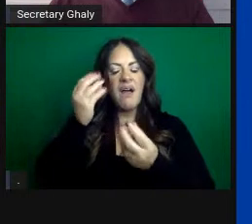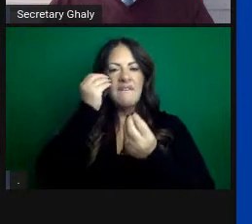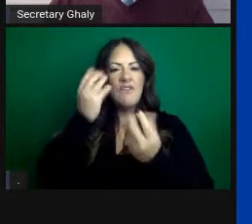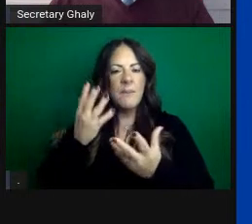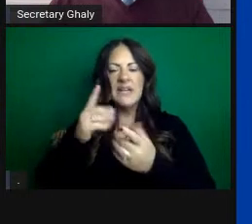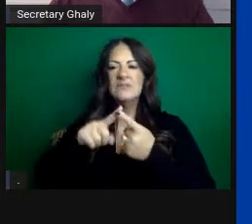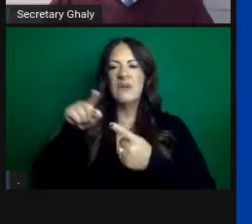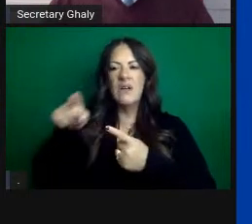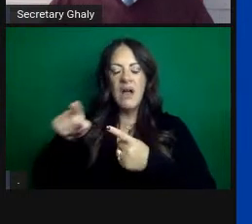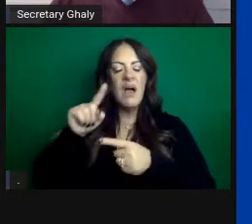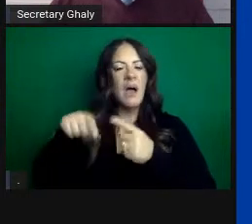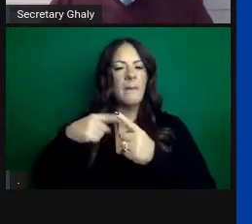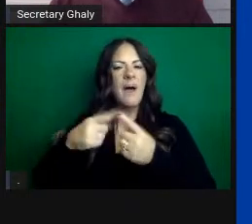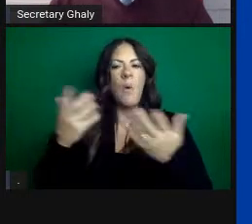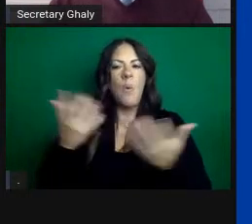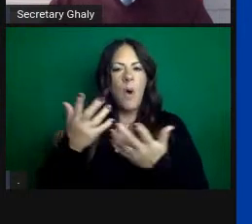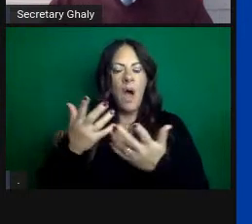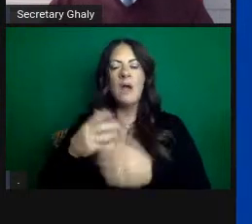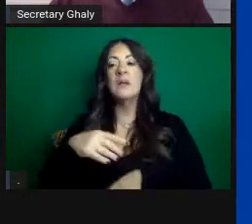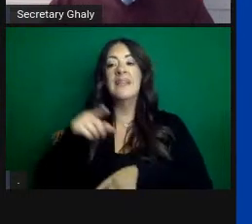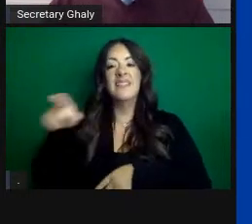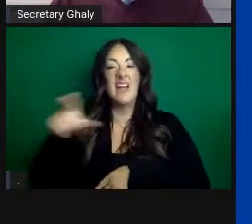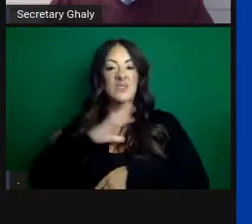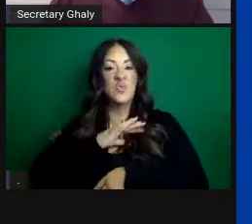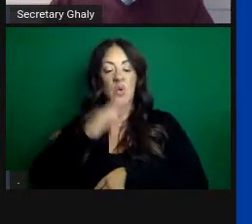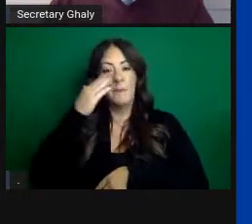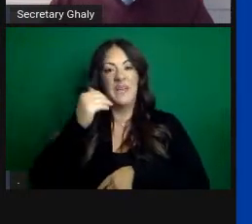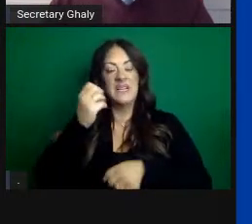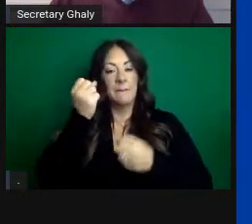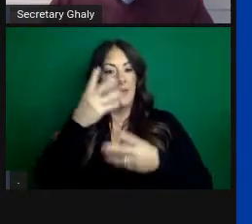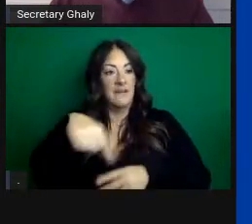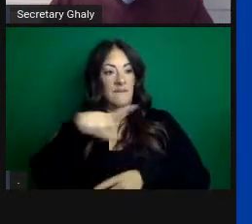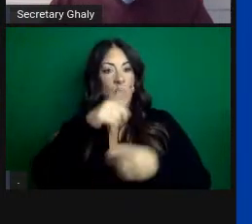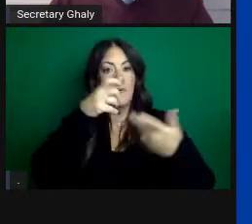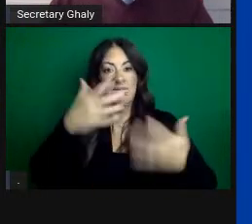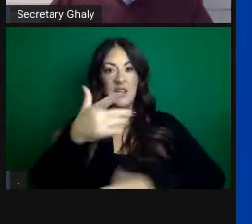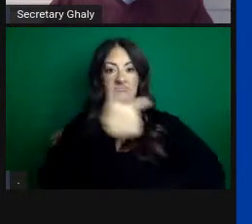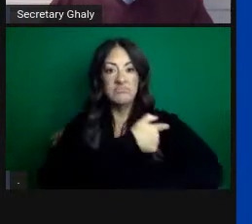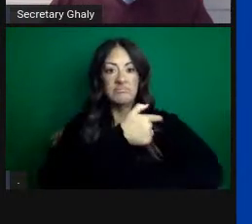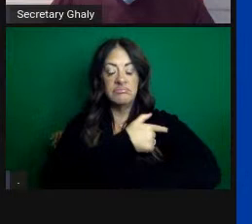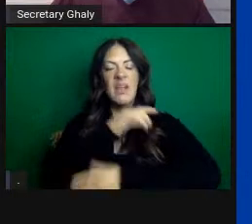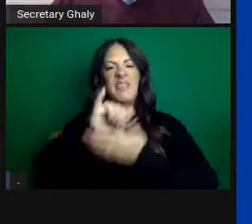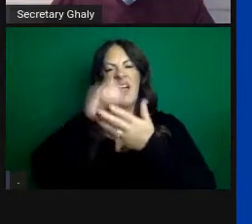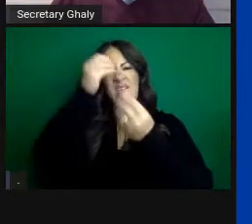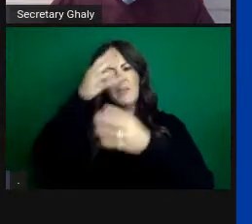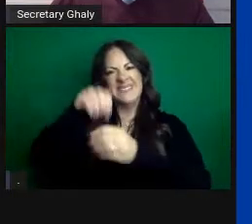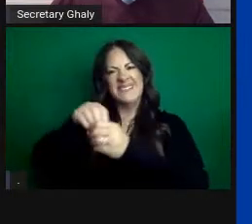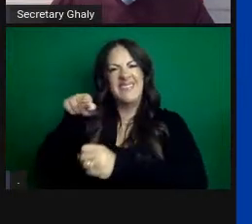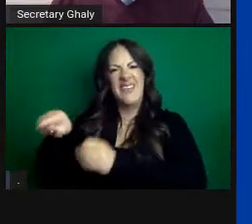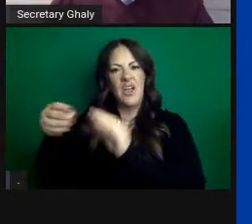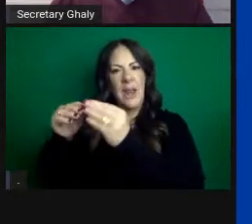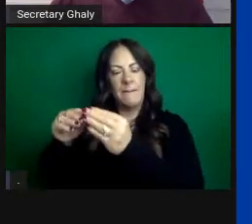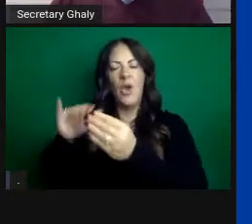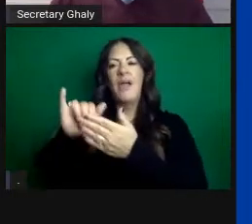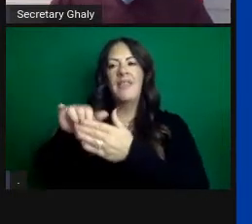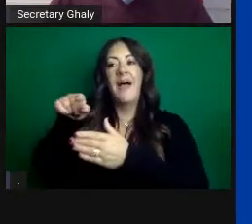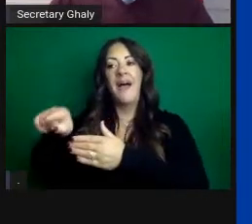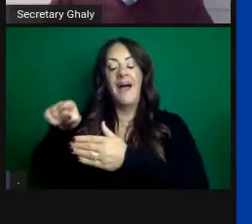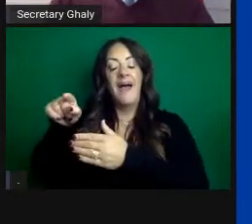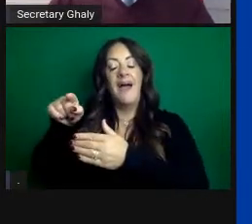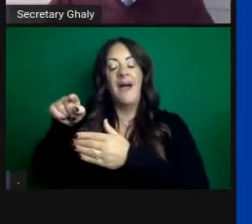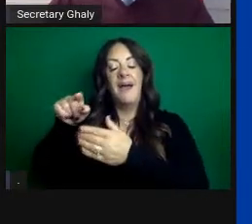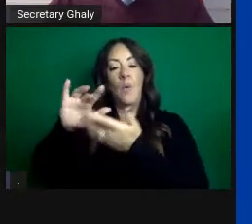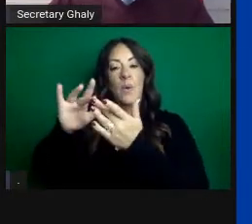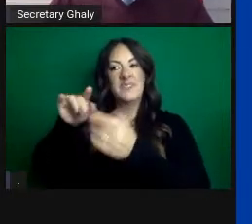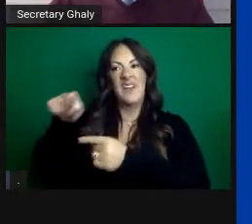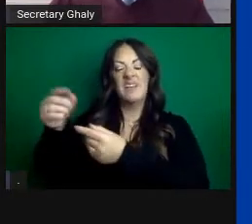state database so we can know who's been vaccinated and continue to make sure we're reaching all Californians to get vaccinated. It